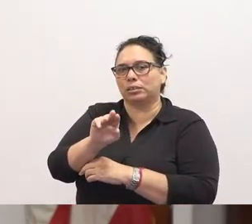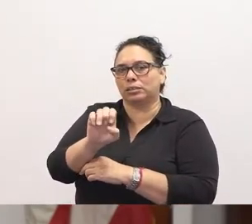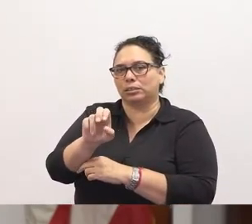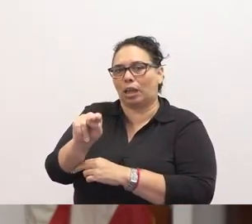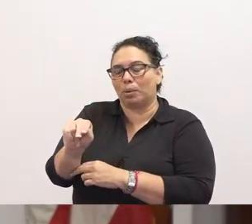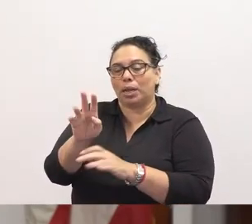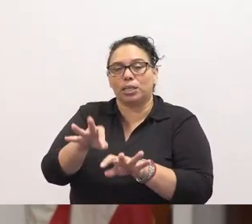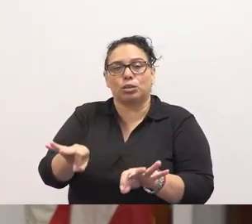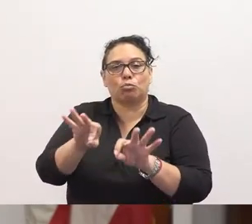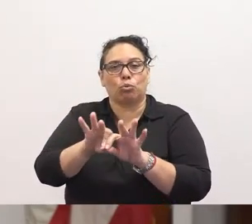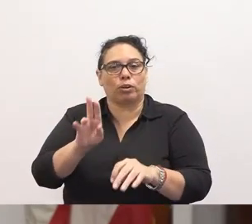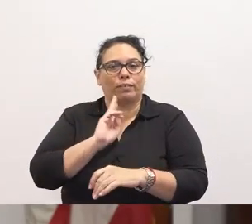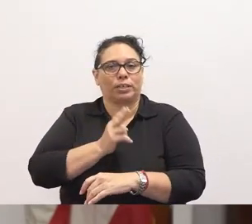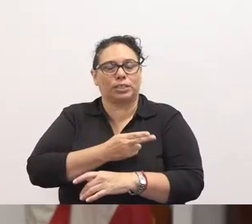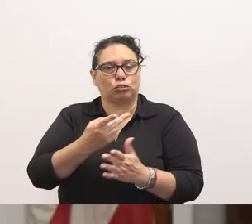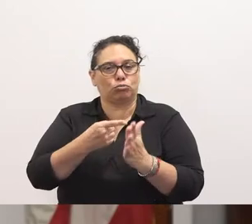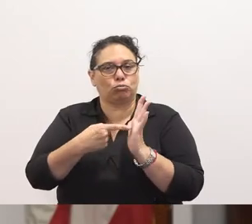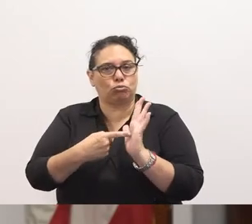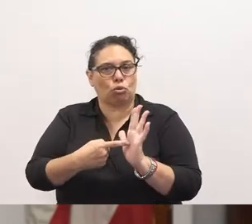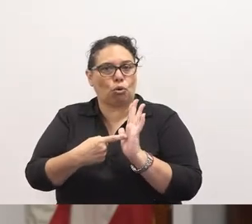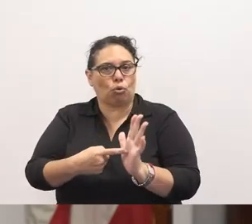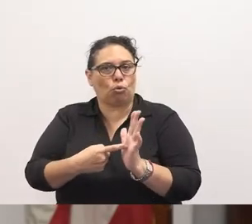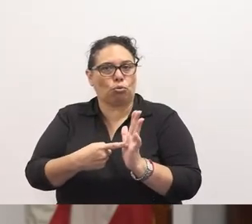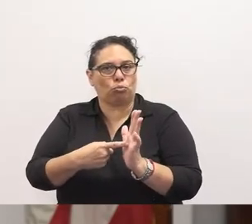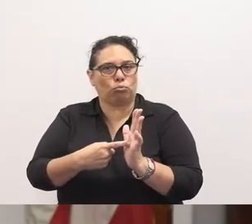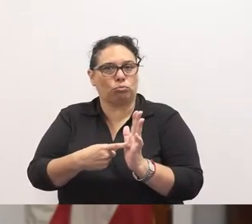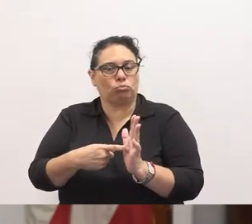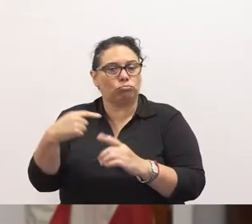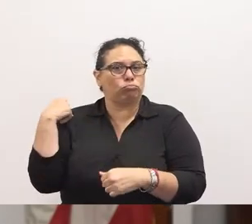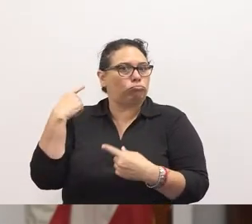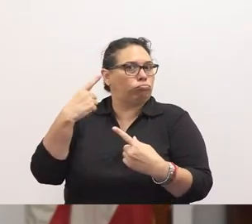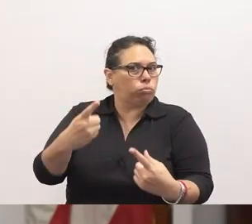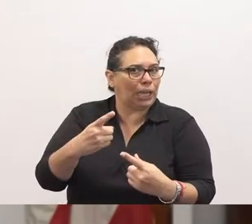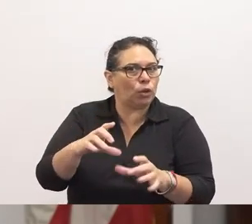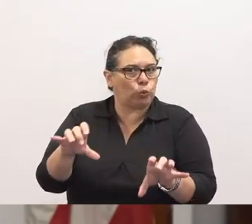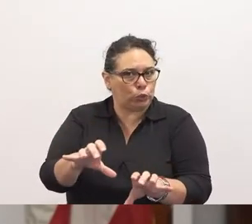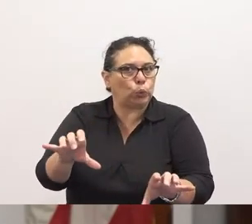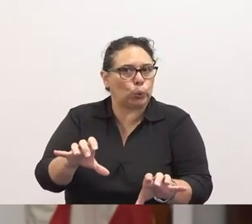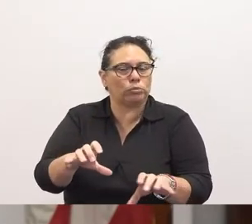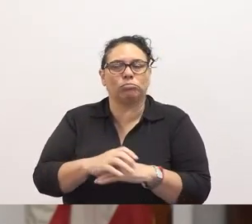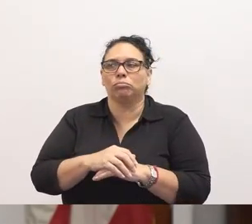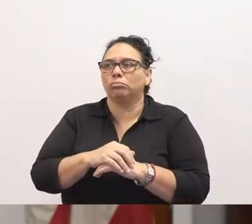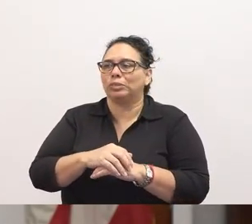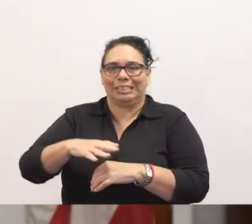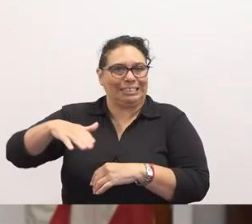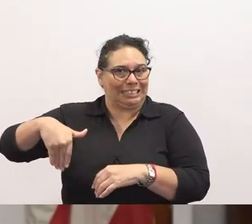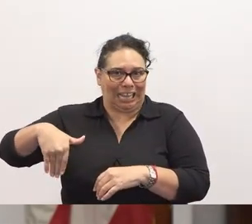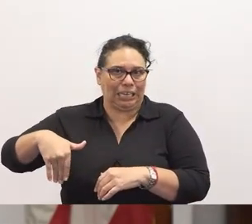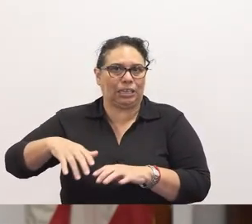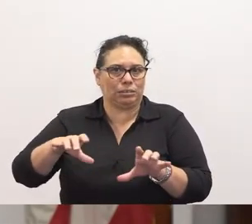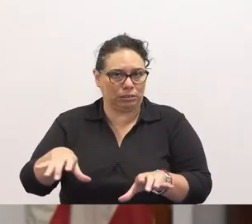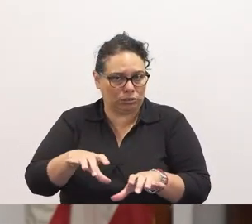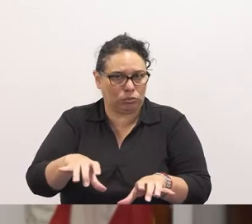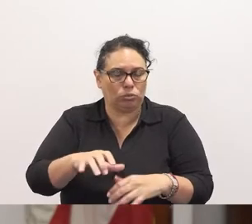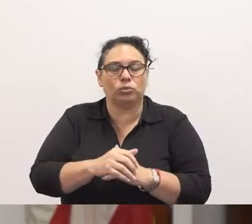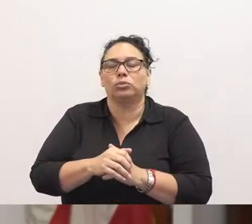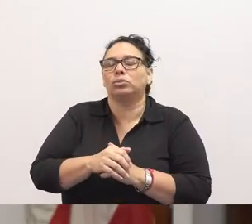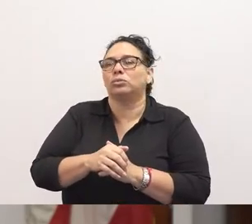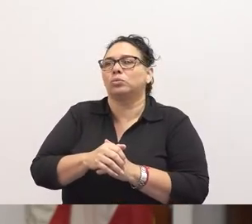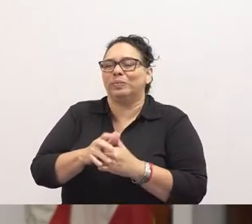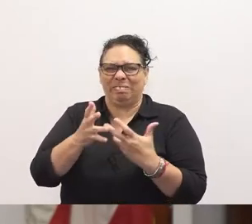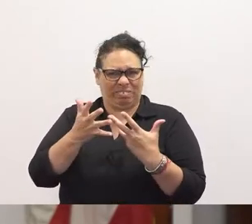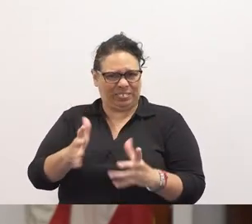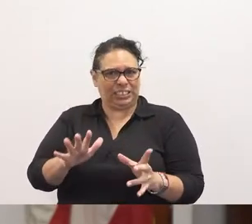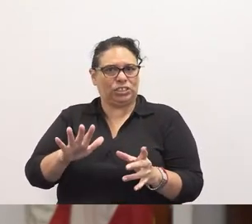to also show what we've been doing, what we haven't yet accomplished or fulfilled, because I think on